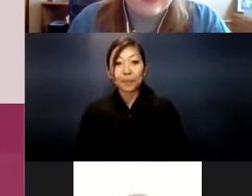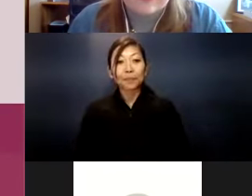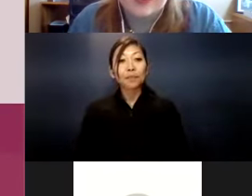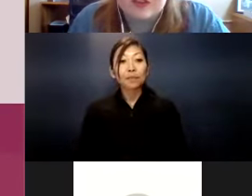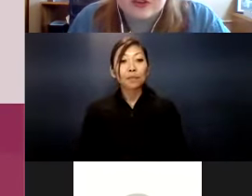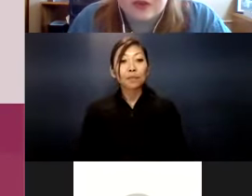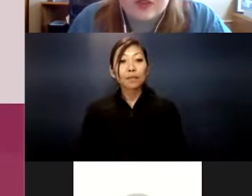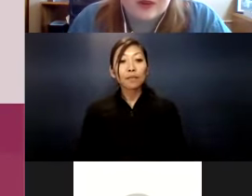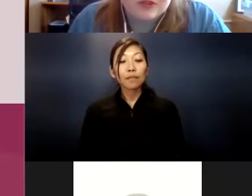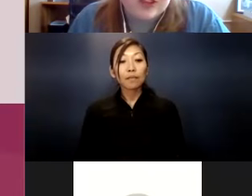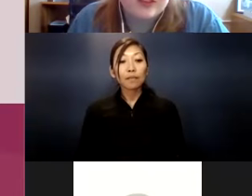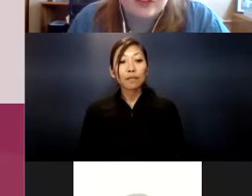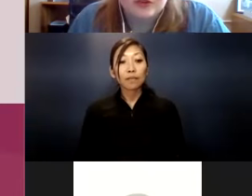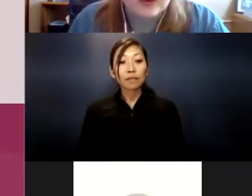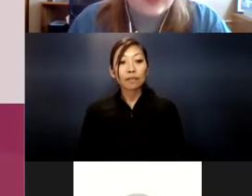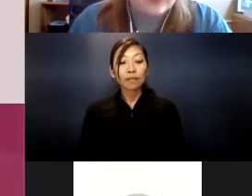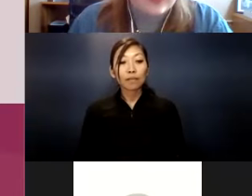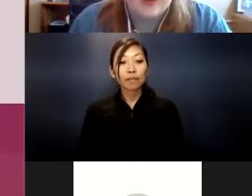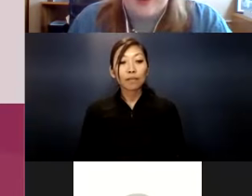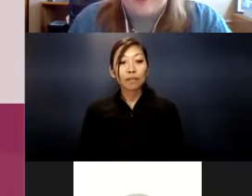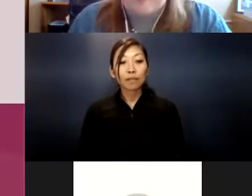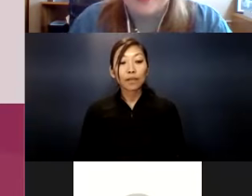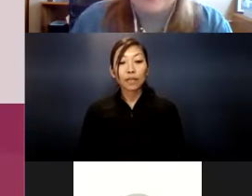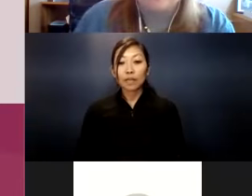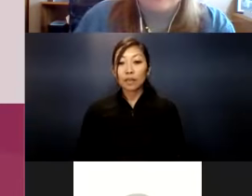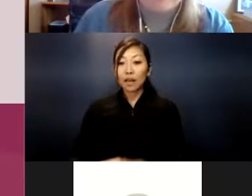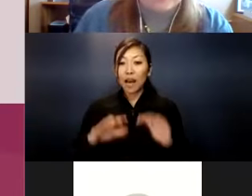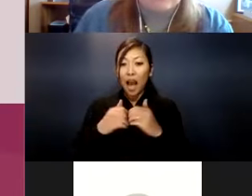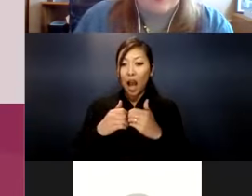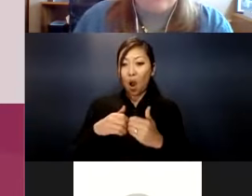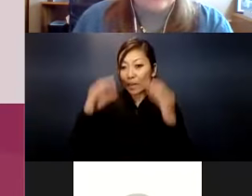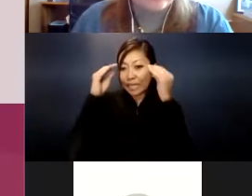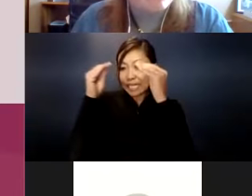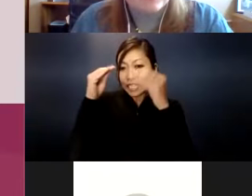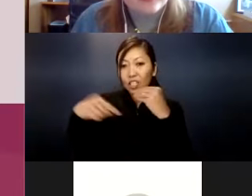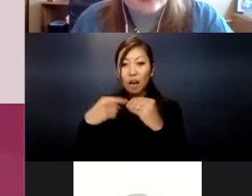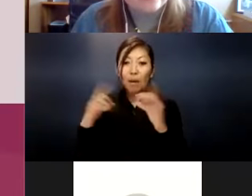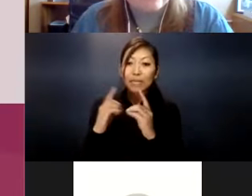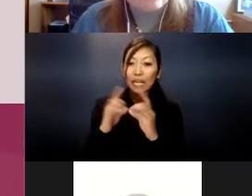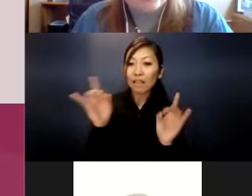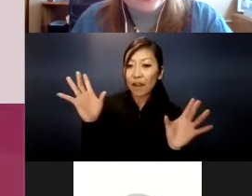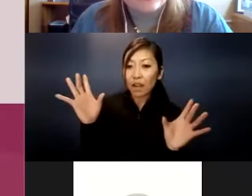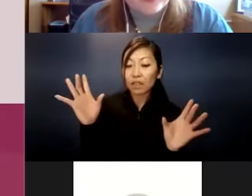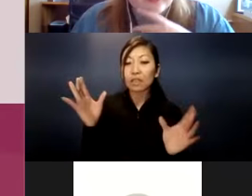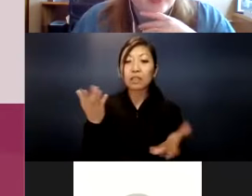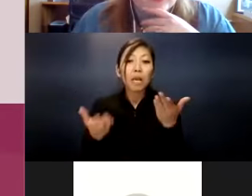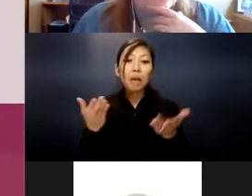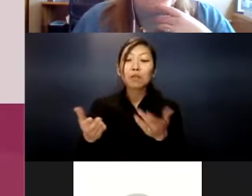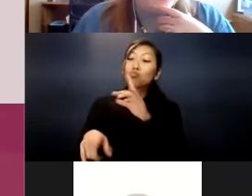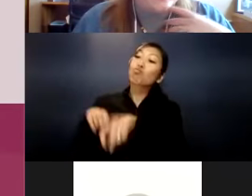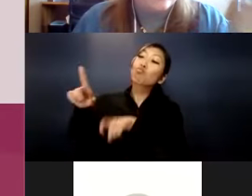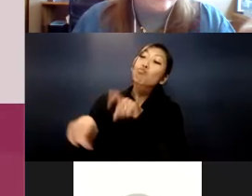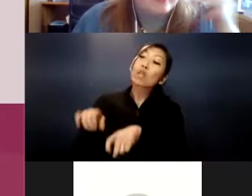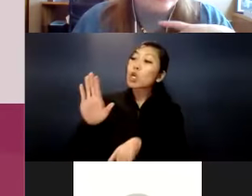ways to introduce the subject too, by talking about, hey, what are your friends